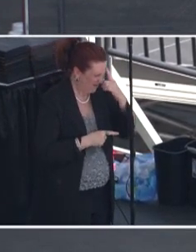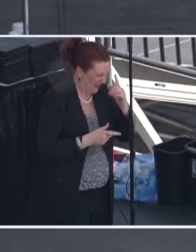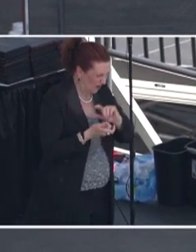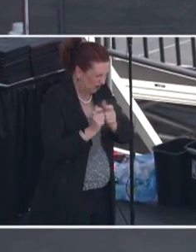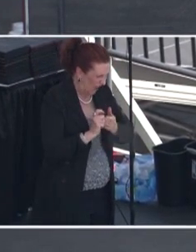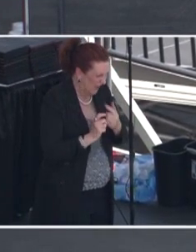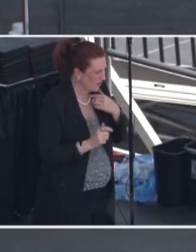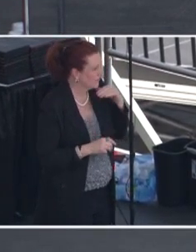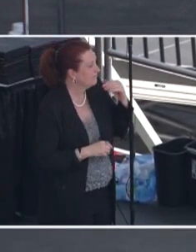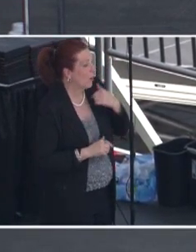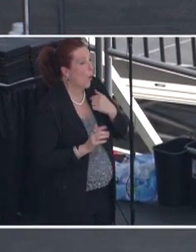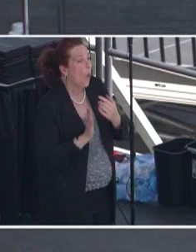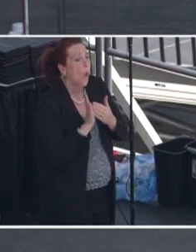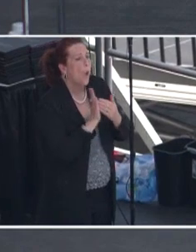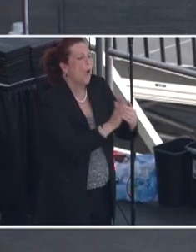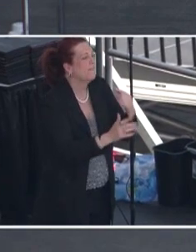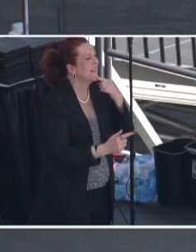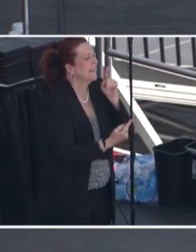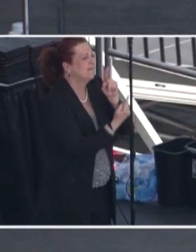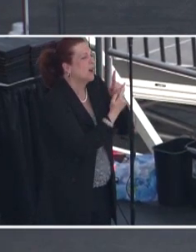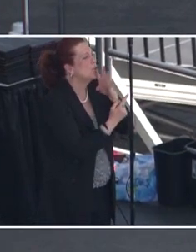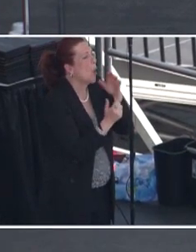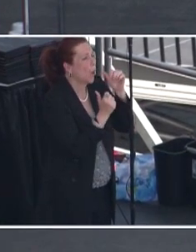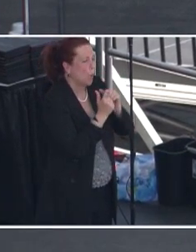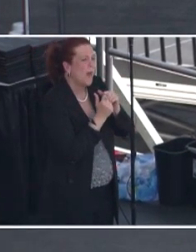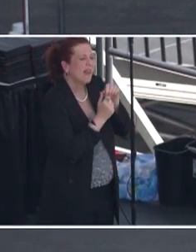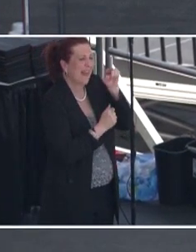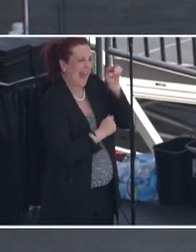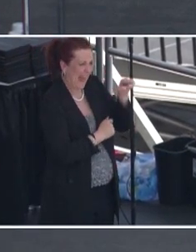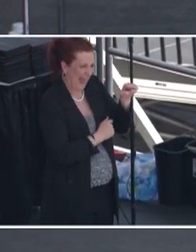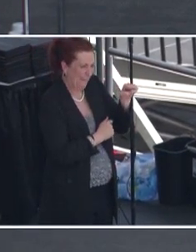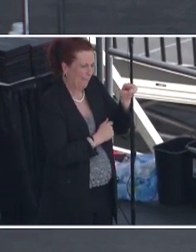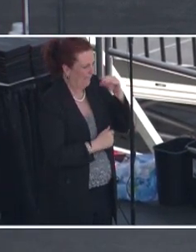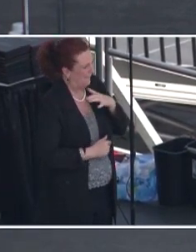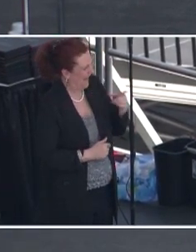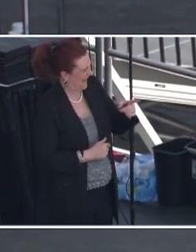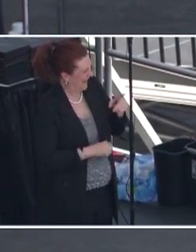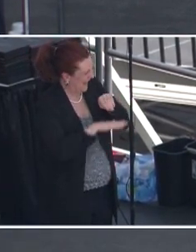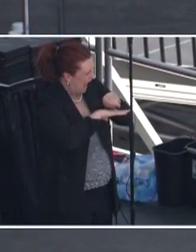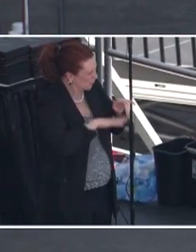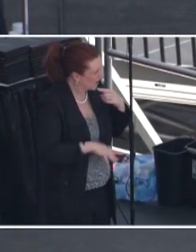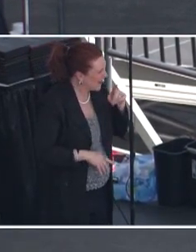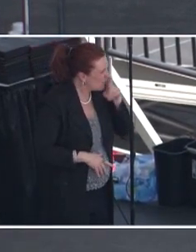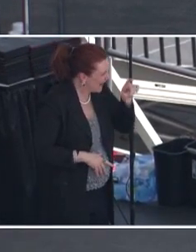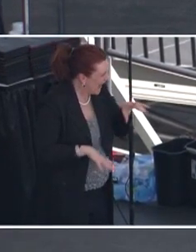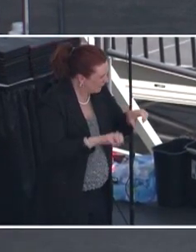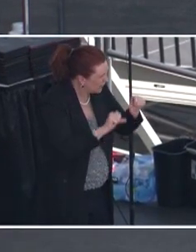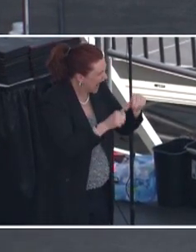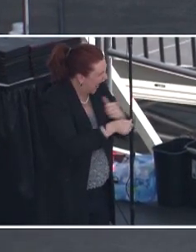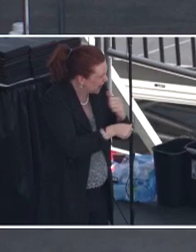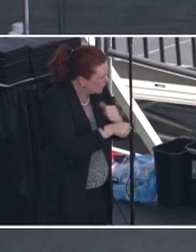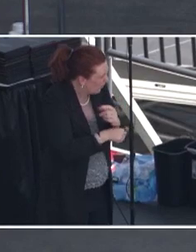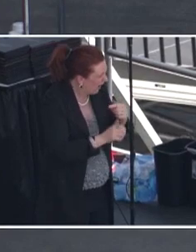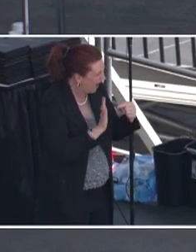really had to take algebra. I used to say I made it this far in my life,